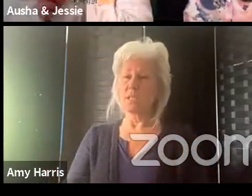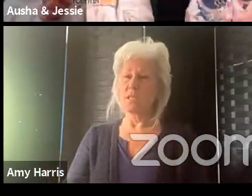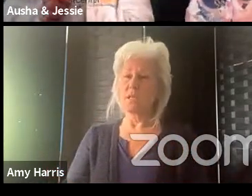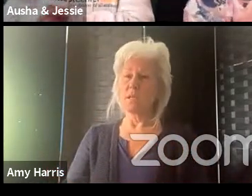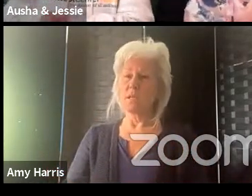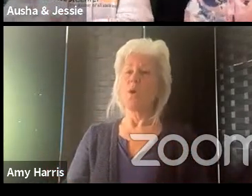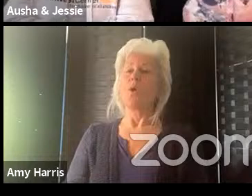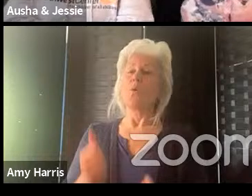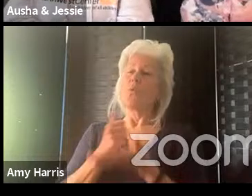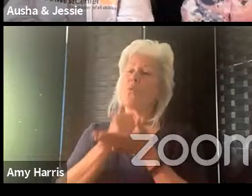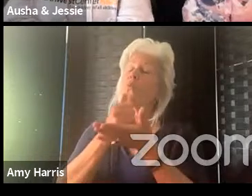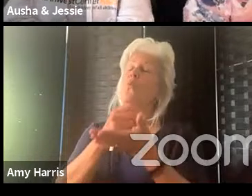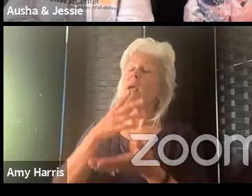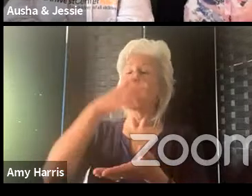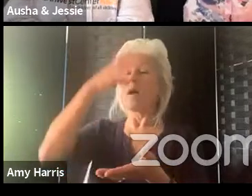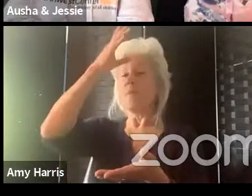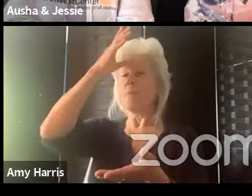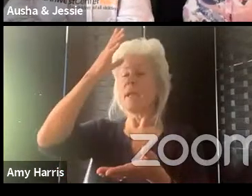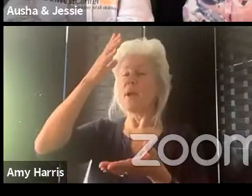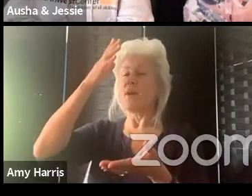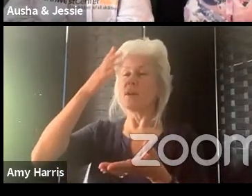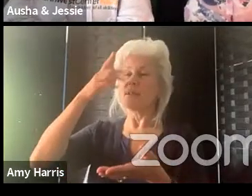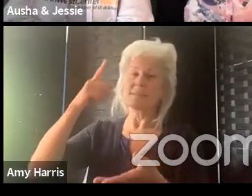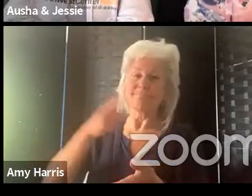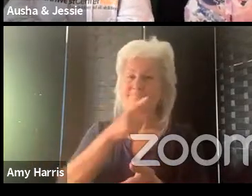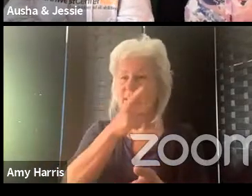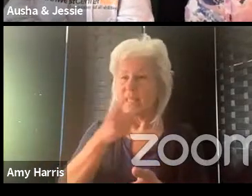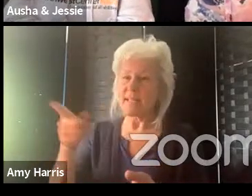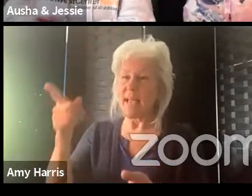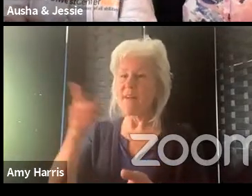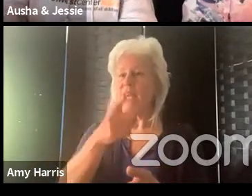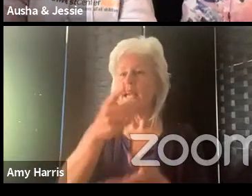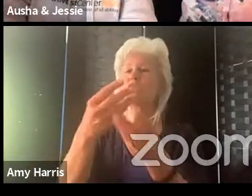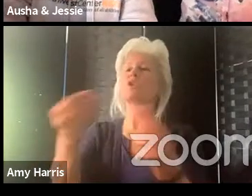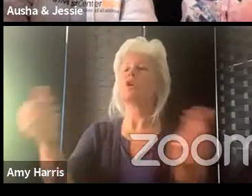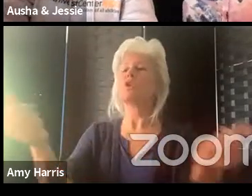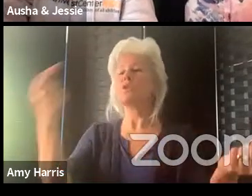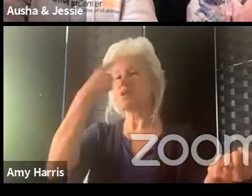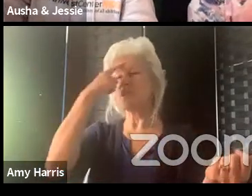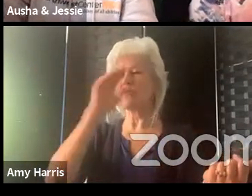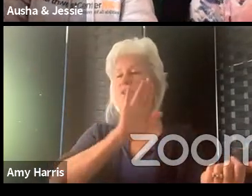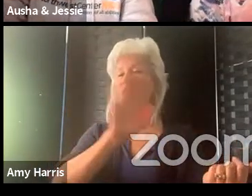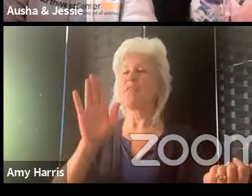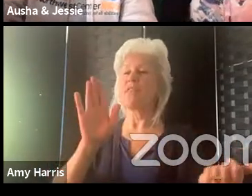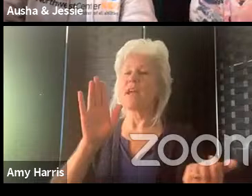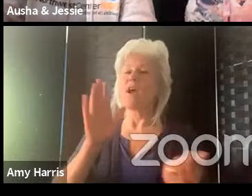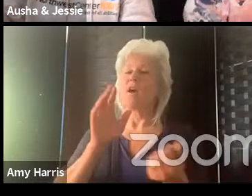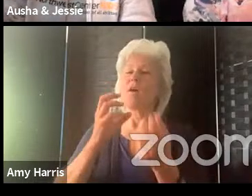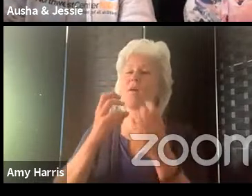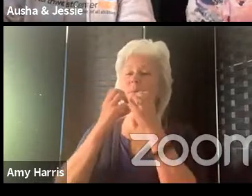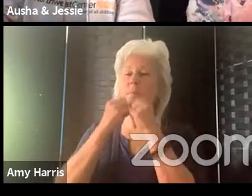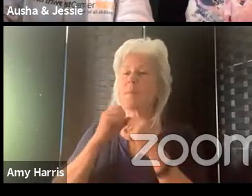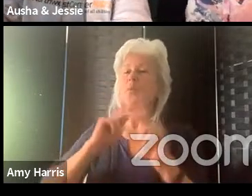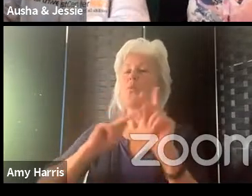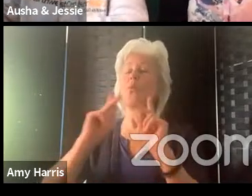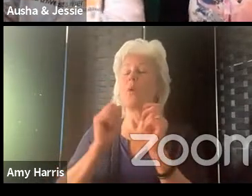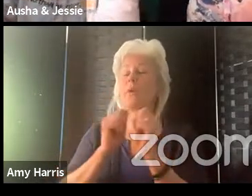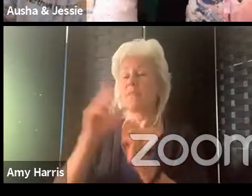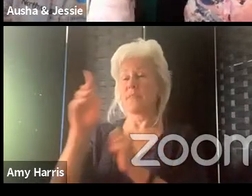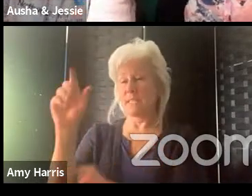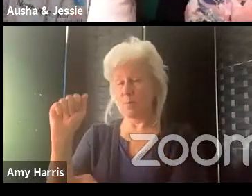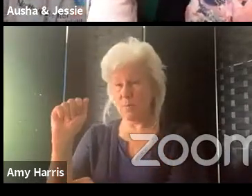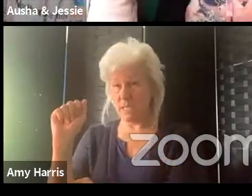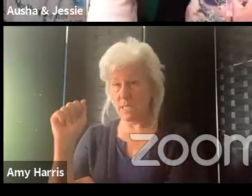navigating solutions for their loved ones with physical disabilities. And I can say